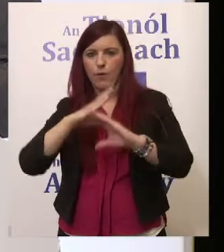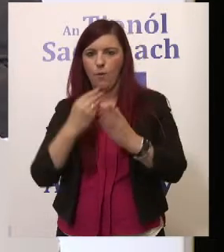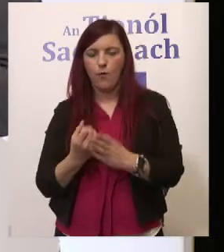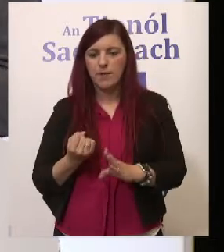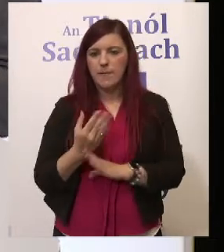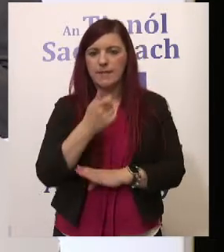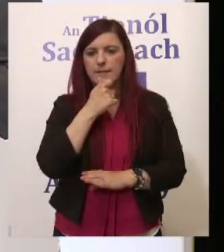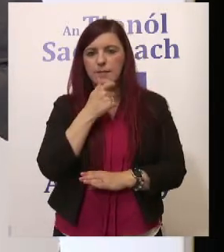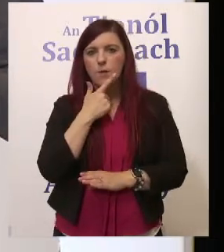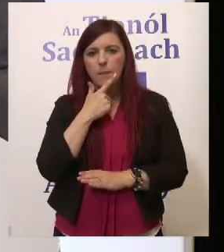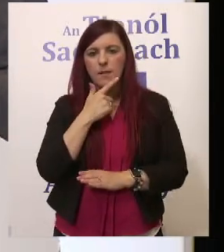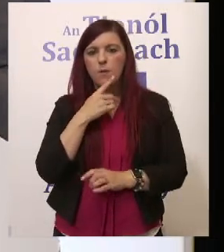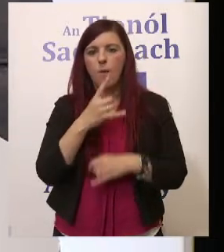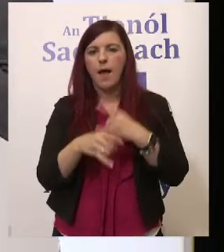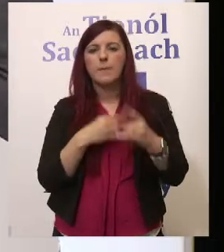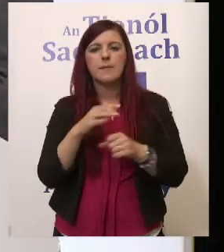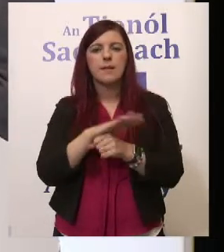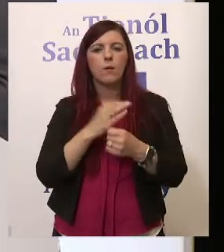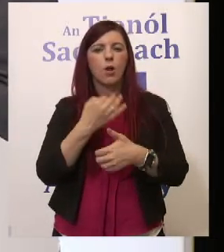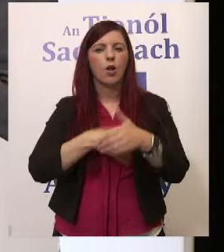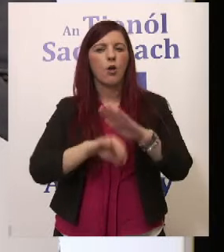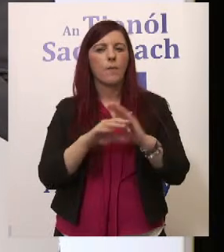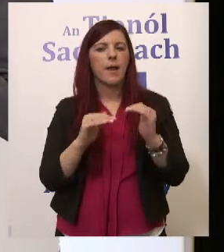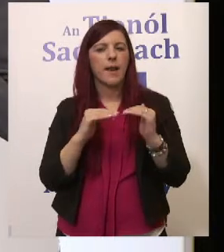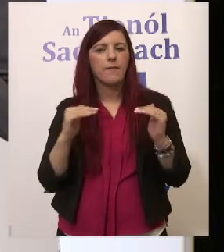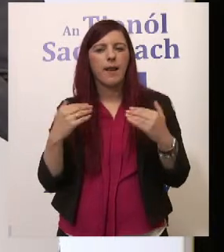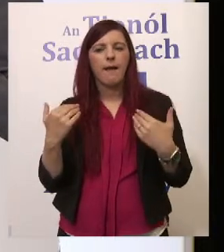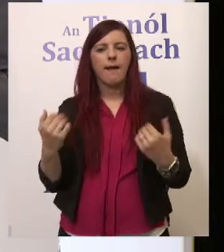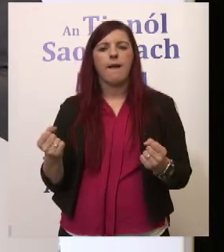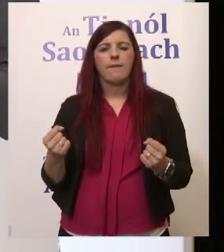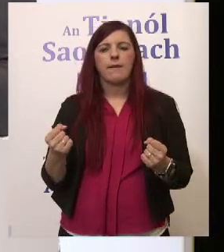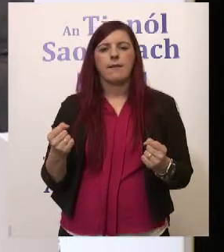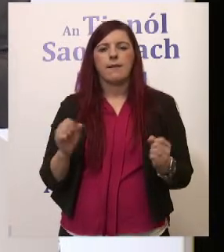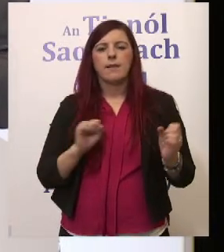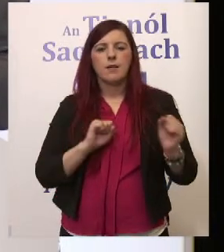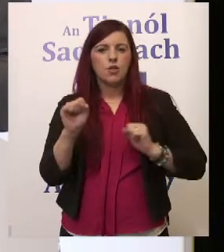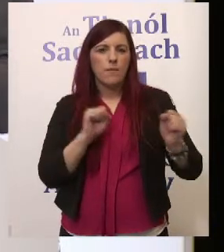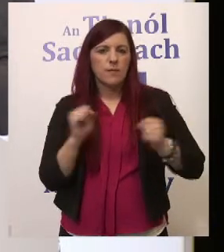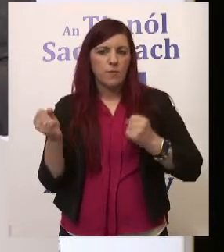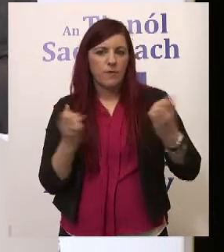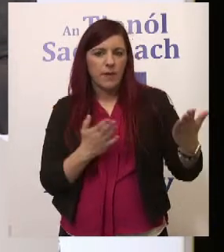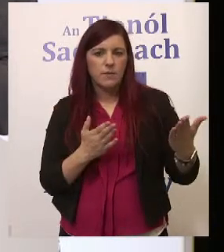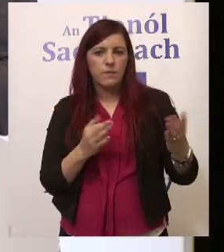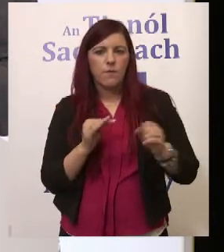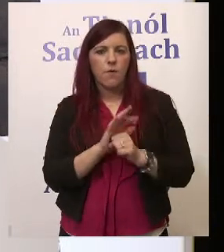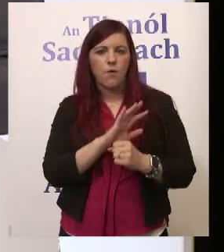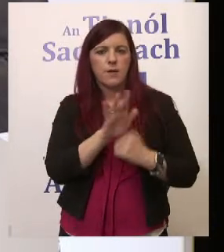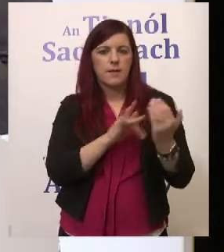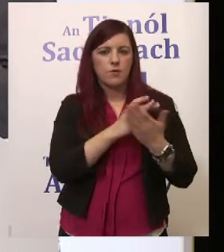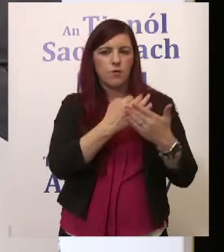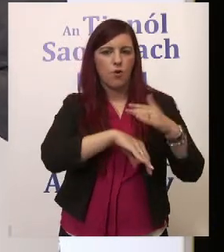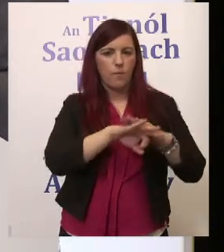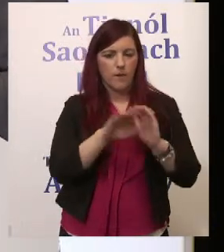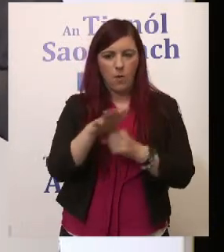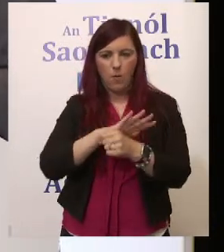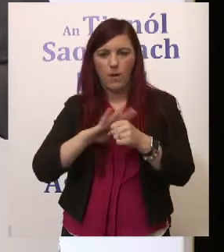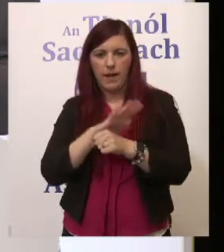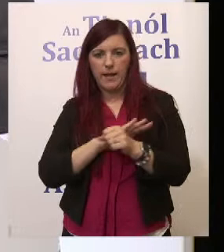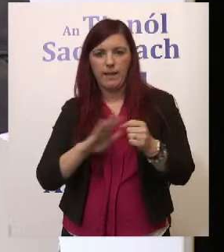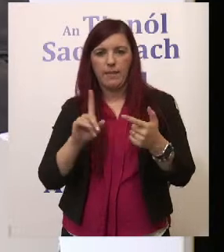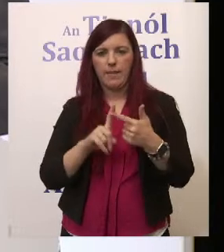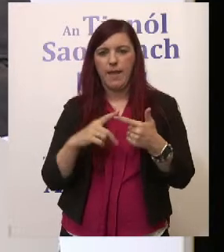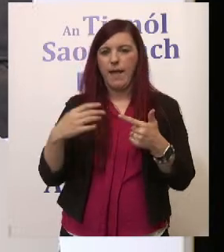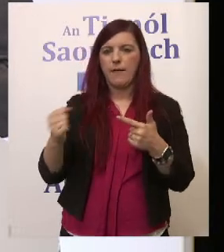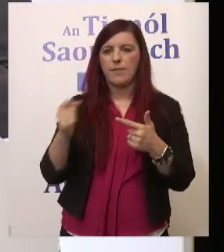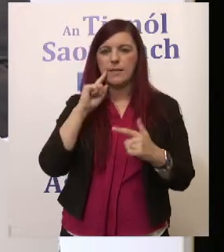happens at local government level is that there is the services they provide for central government locally. There's decisions that